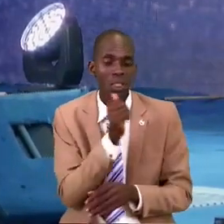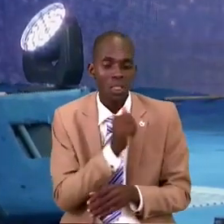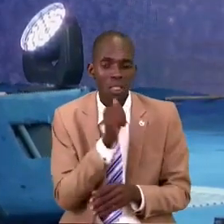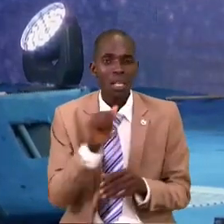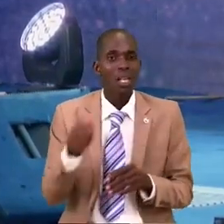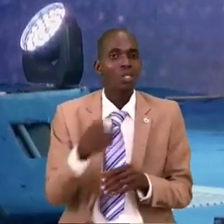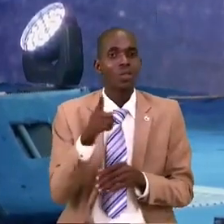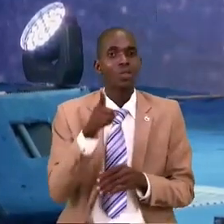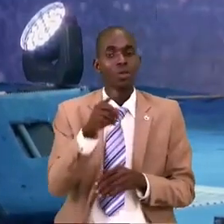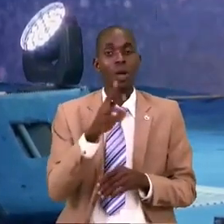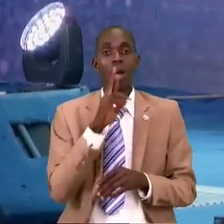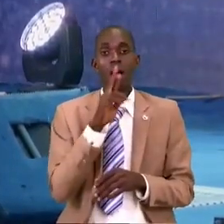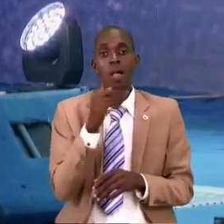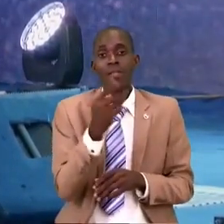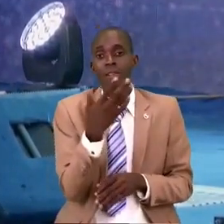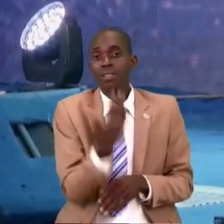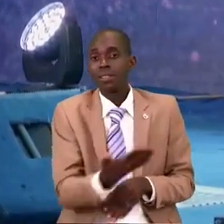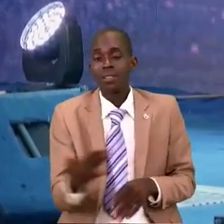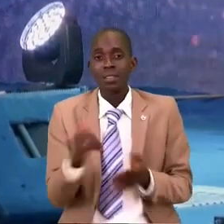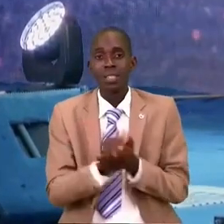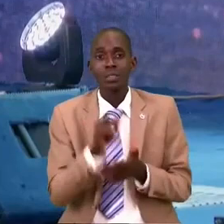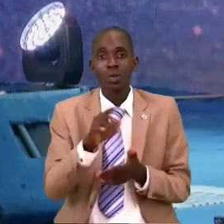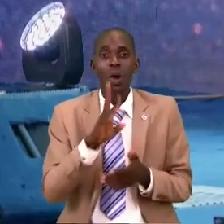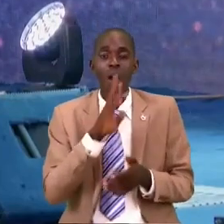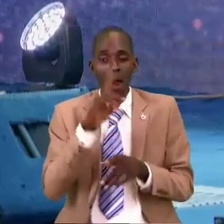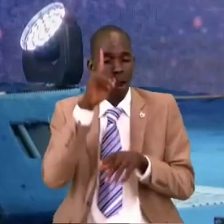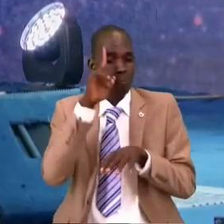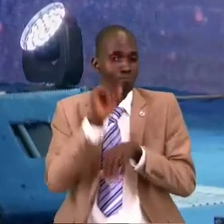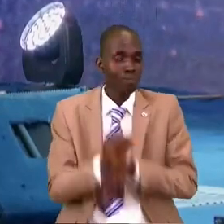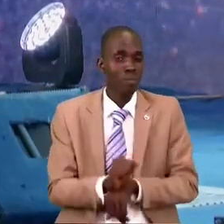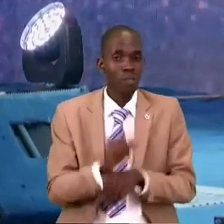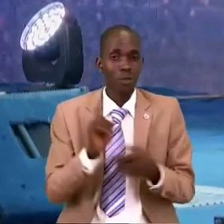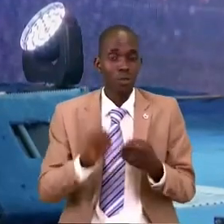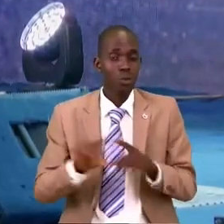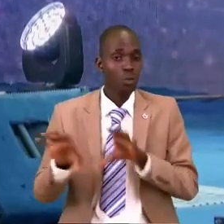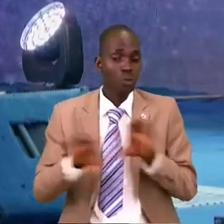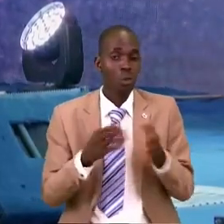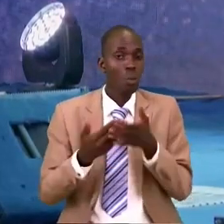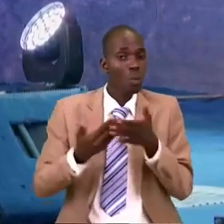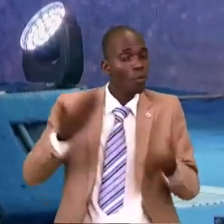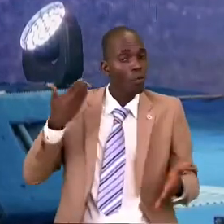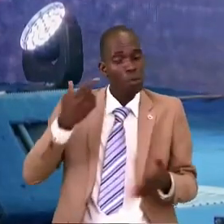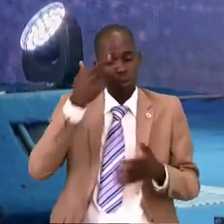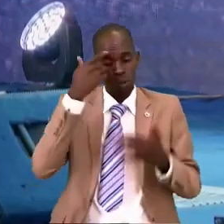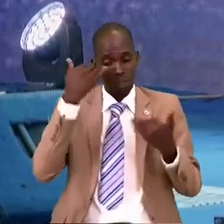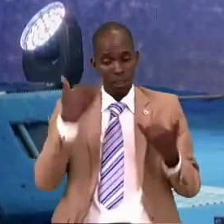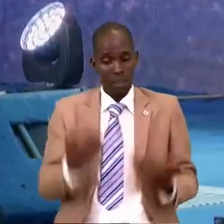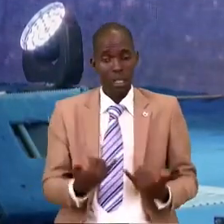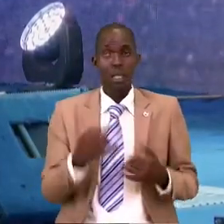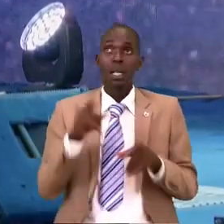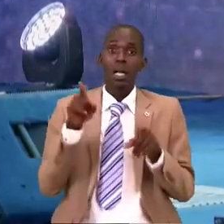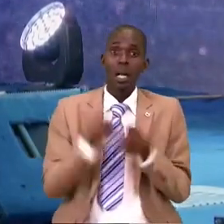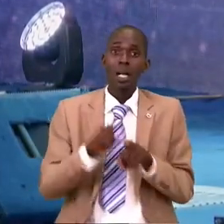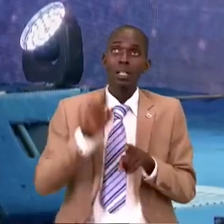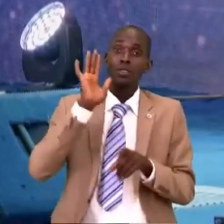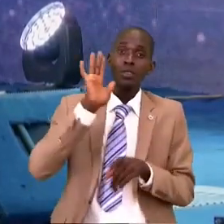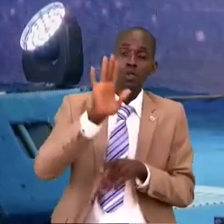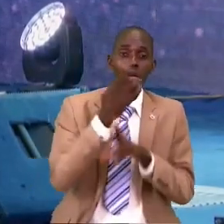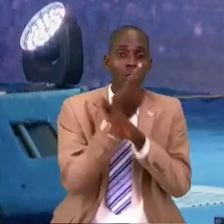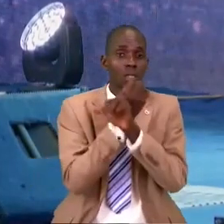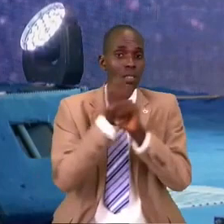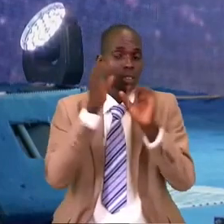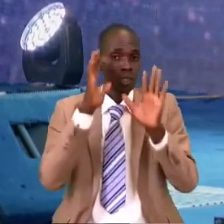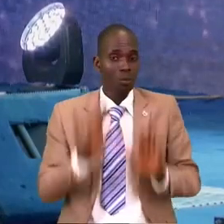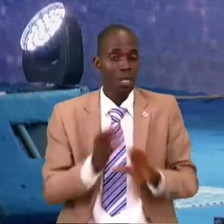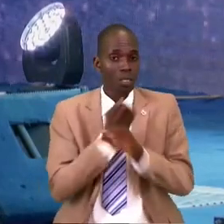comes as your redeemer. And he breaks every yoke and destroys everything. And he gives you full